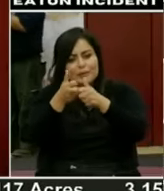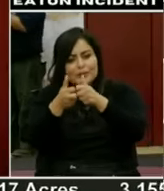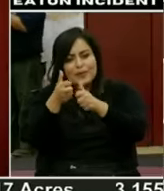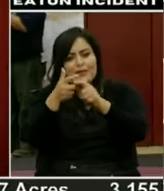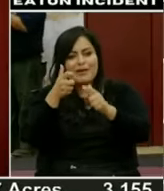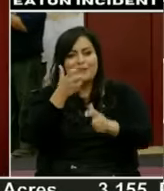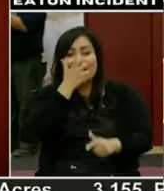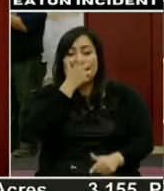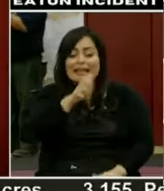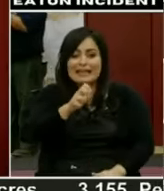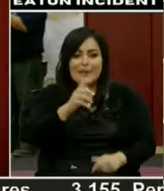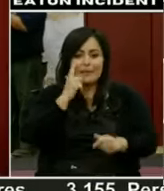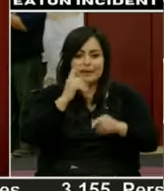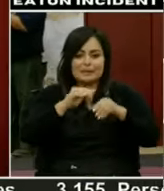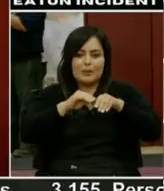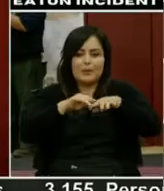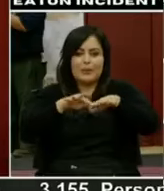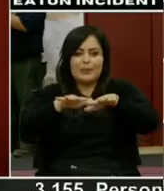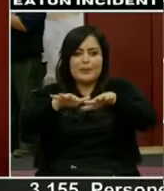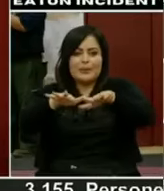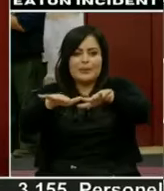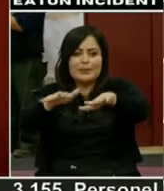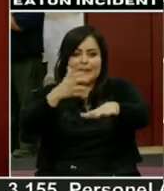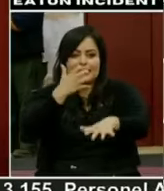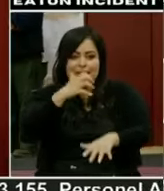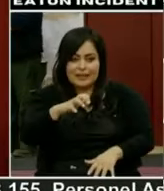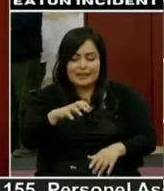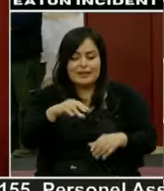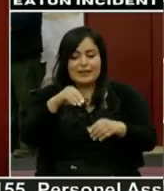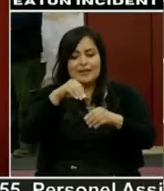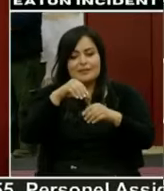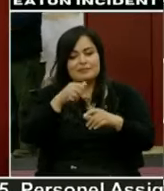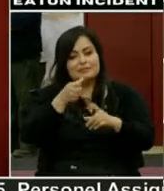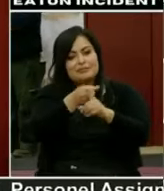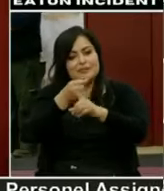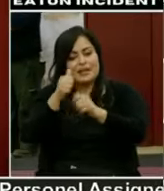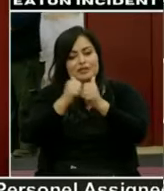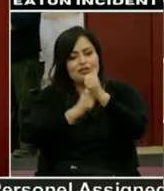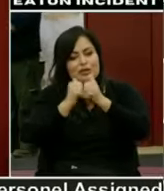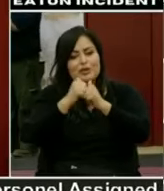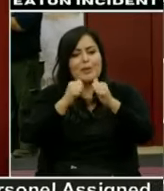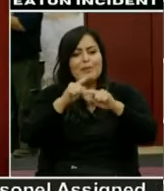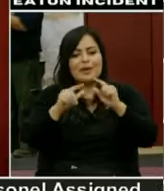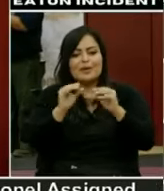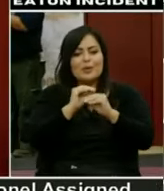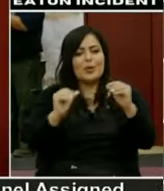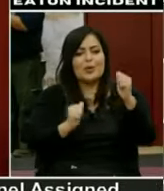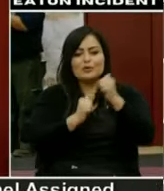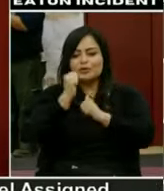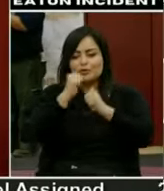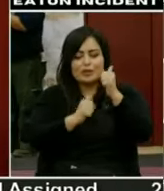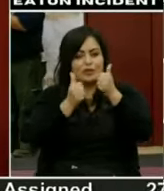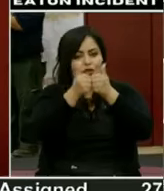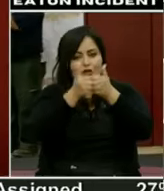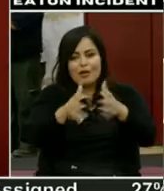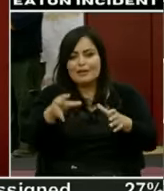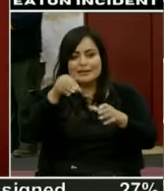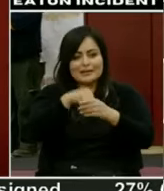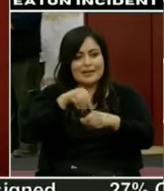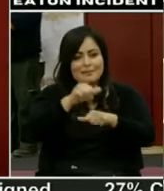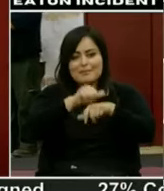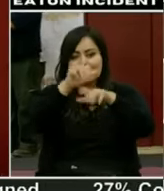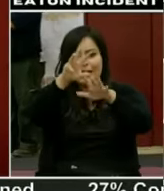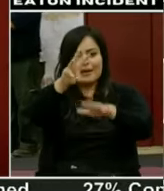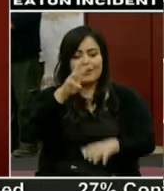heat that occurred as the fire made its way up towards that infrastructure, but there were no structures lost at Mount Wilson due to the hard